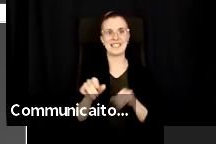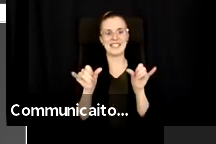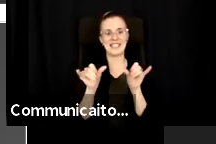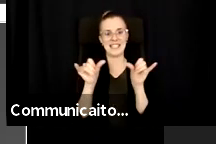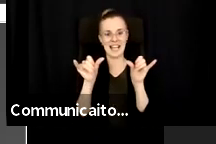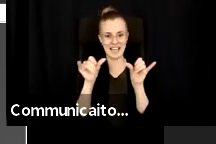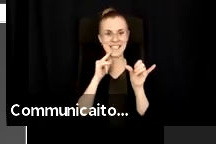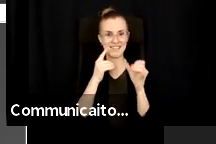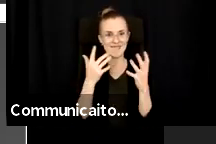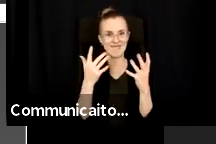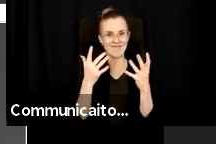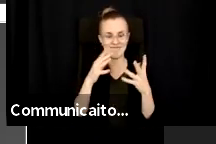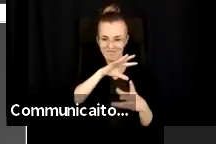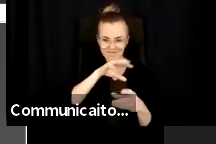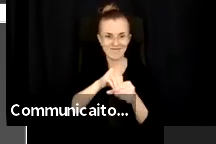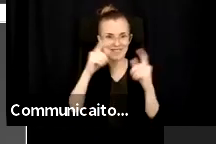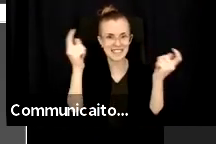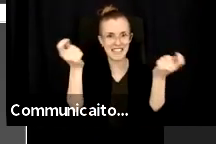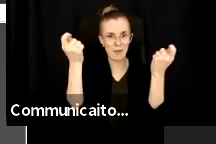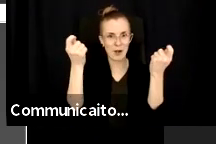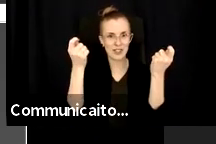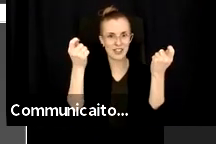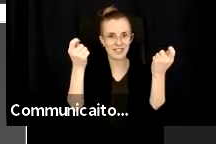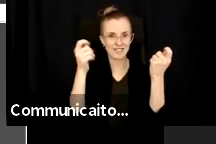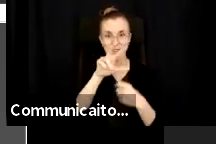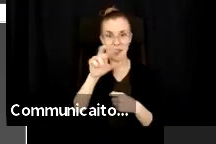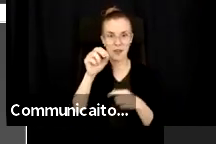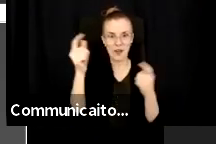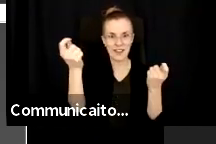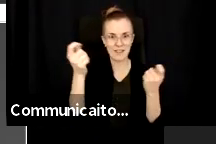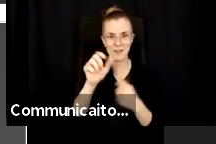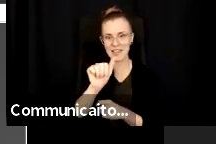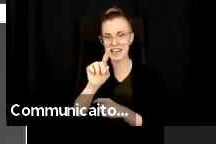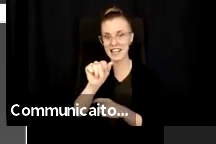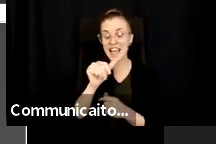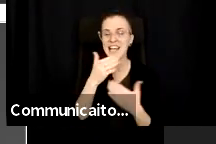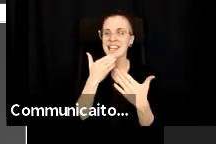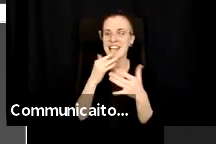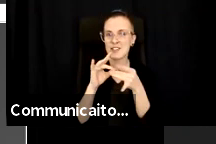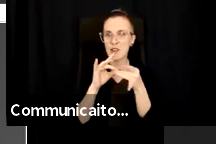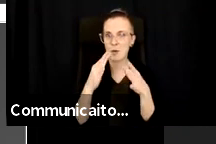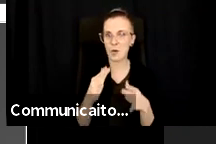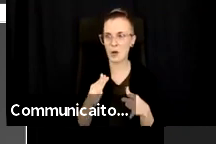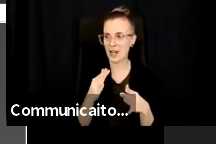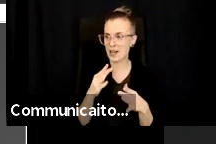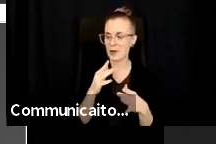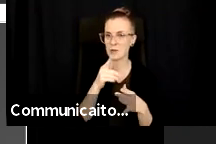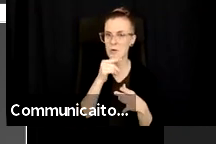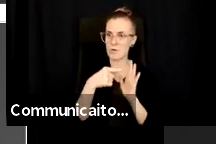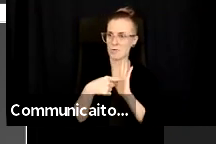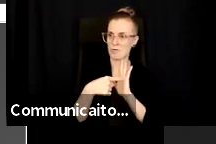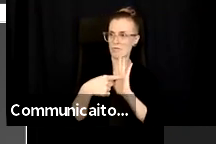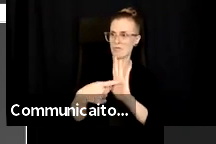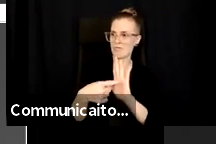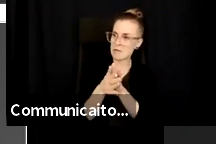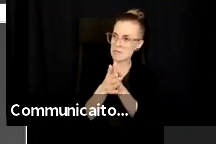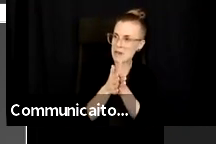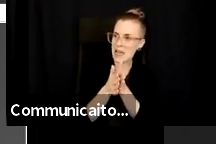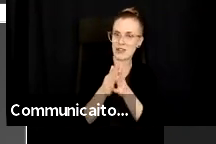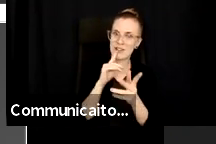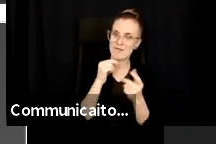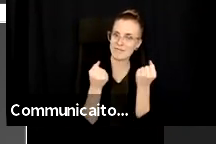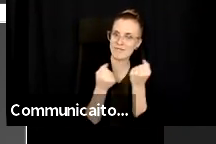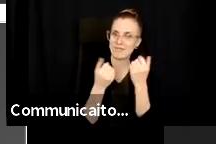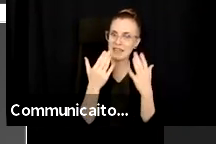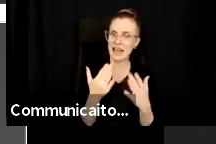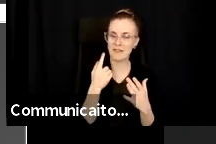Act. And thank you to the coordinators of this milestone event who represent passionate advocates for people with disabilities,